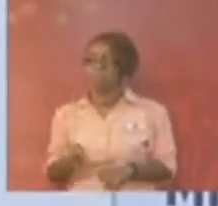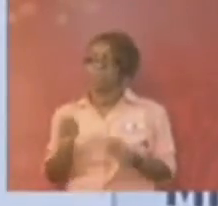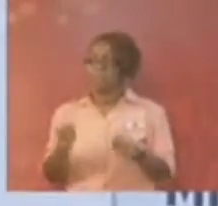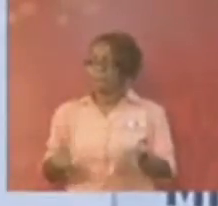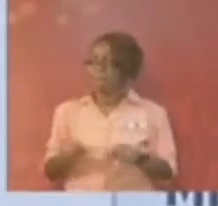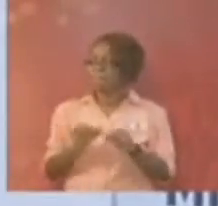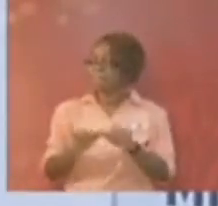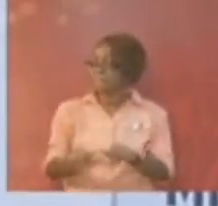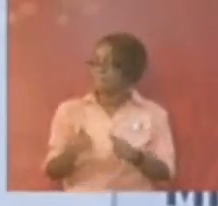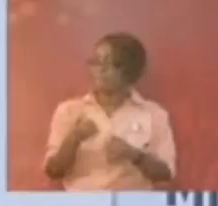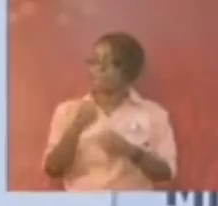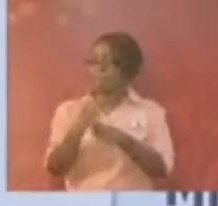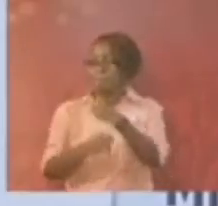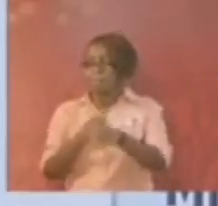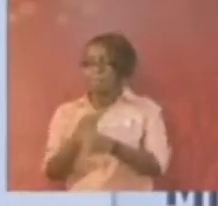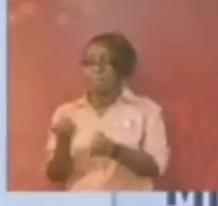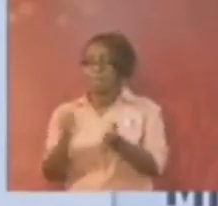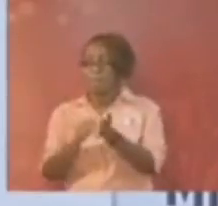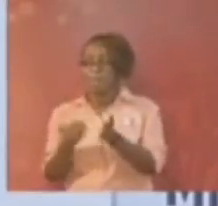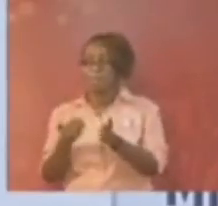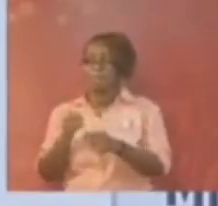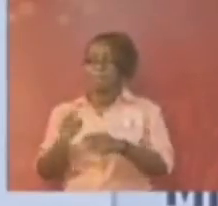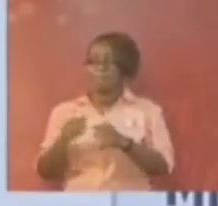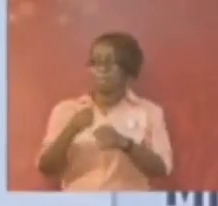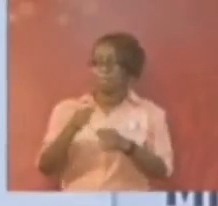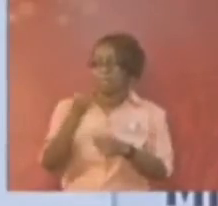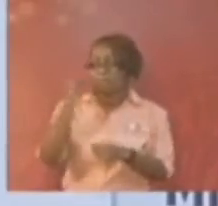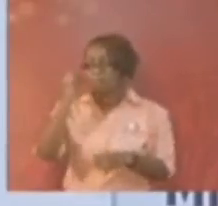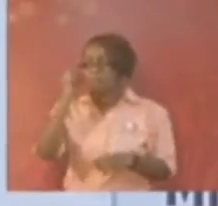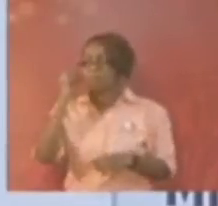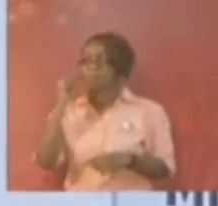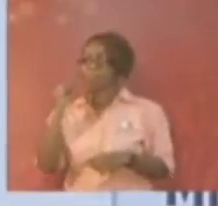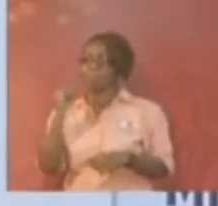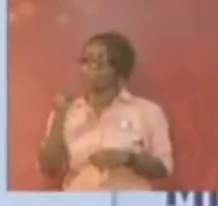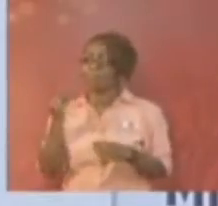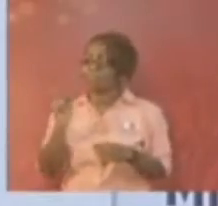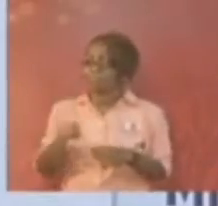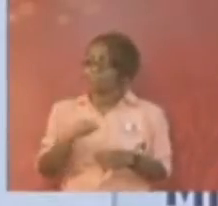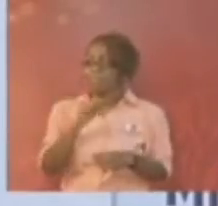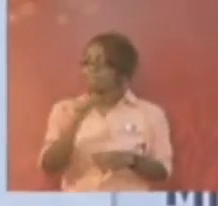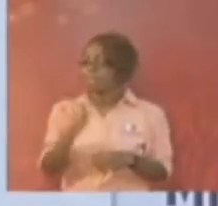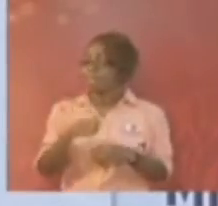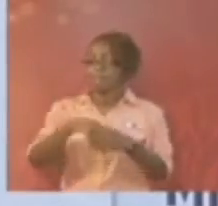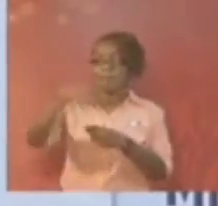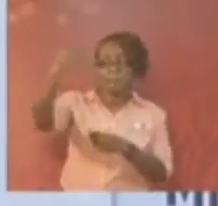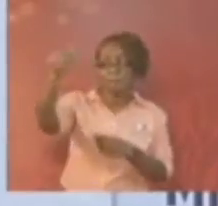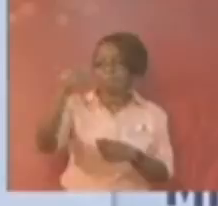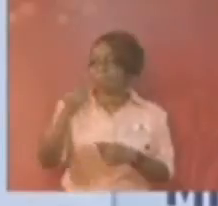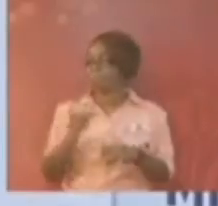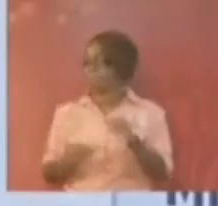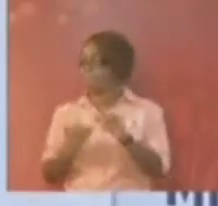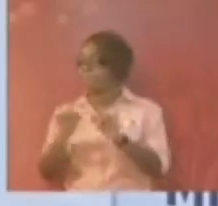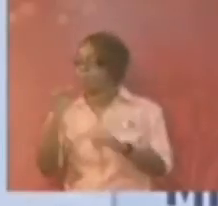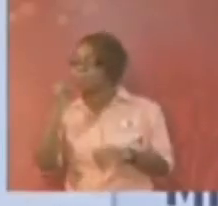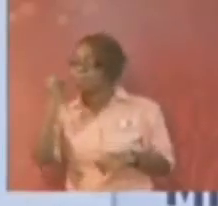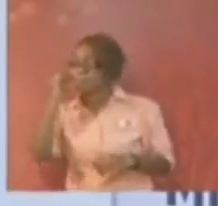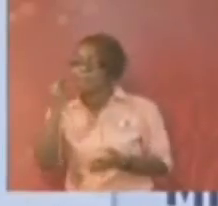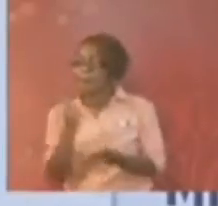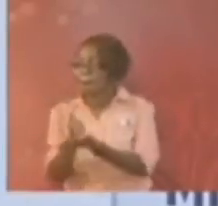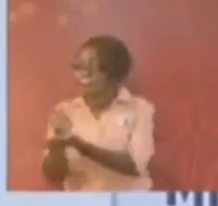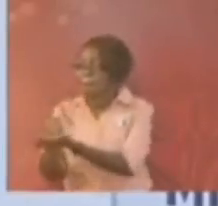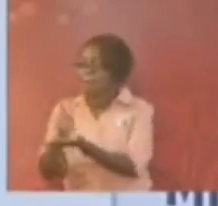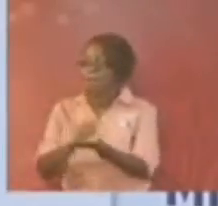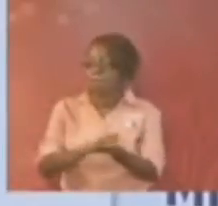can help do things at home instead of going out. They can help you with your baking. They can help you